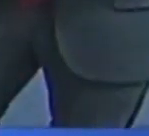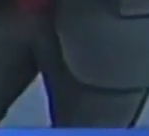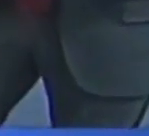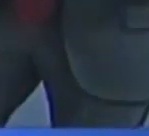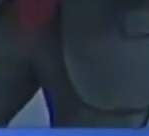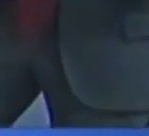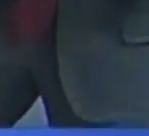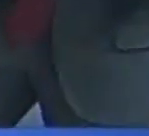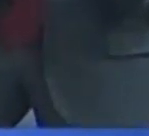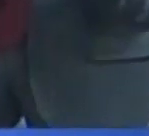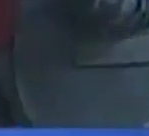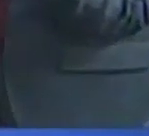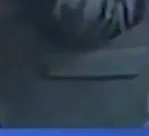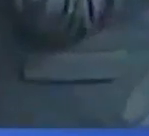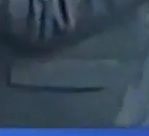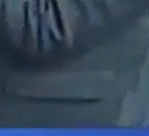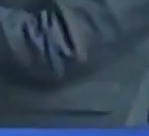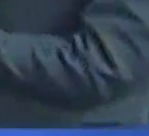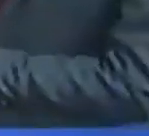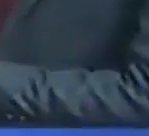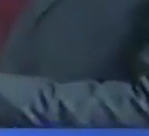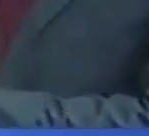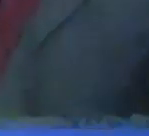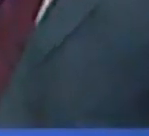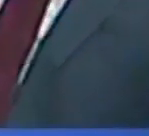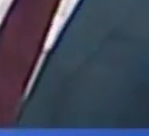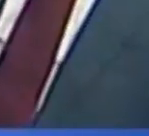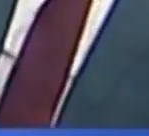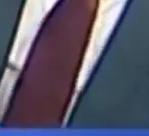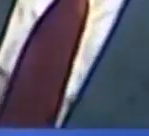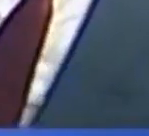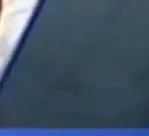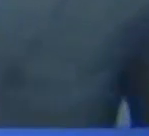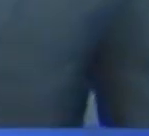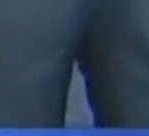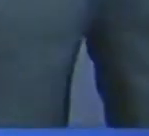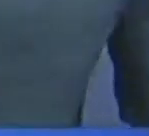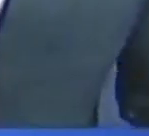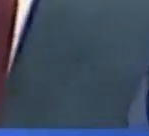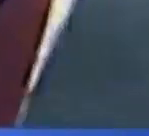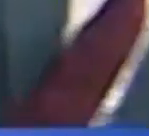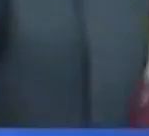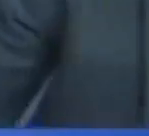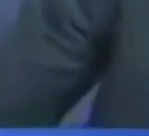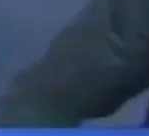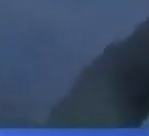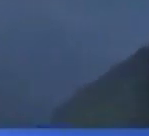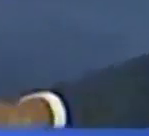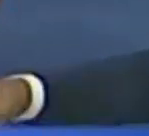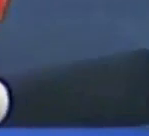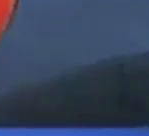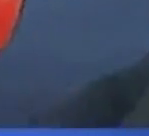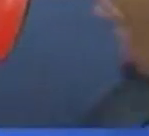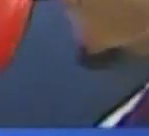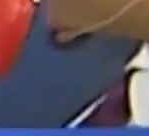that great things come in small packages. Small packages, and it's true. I know. Yes.